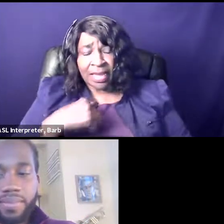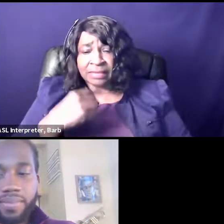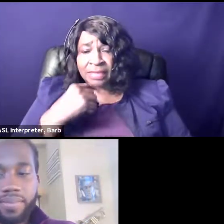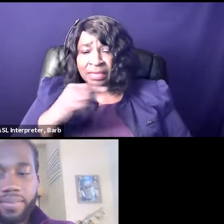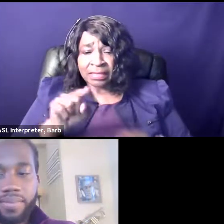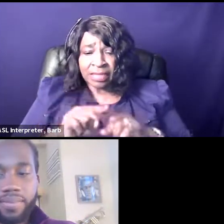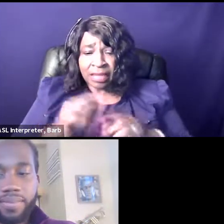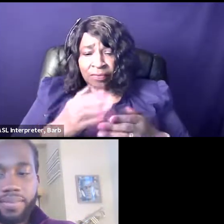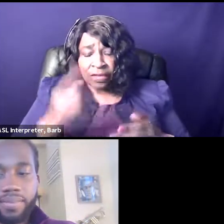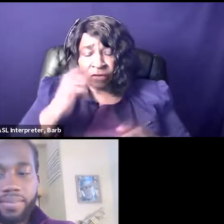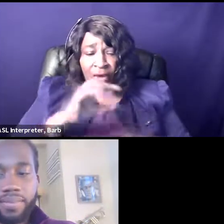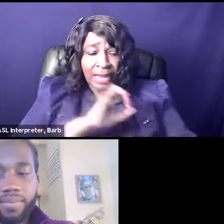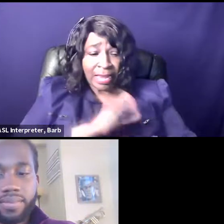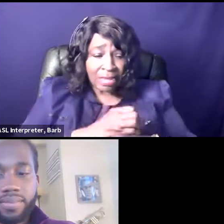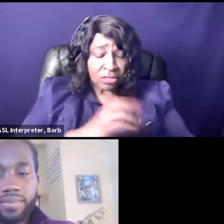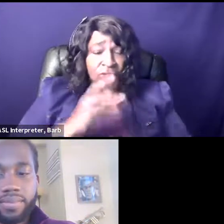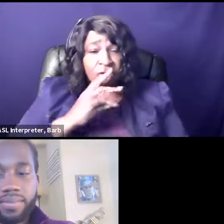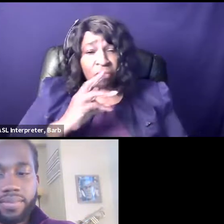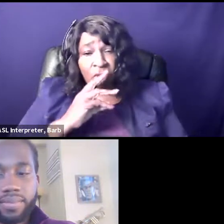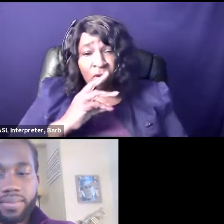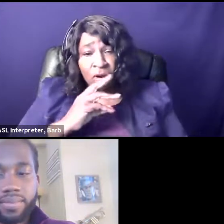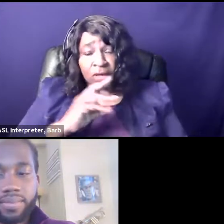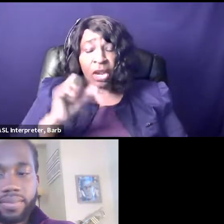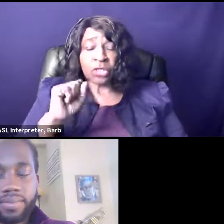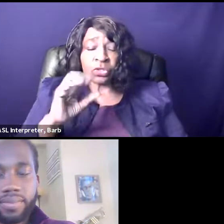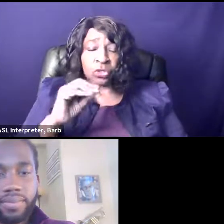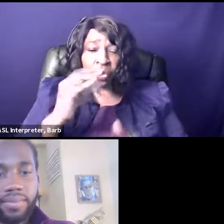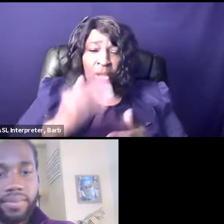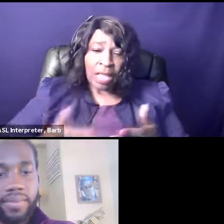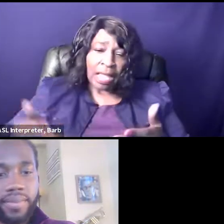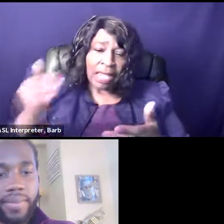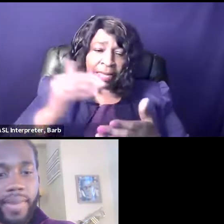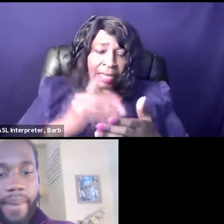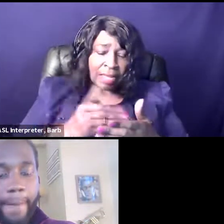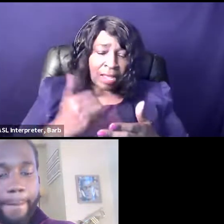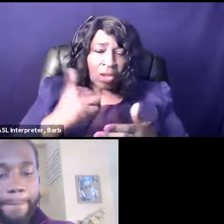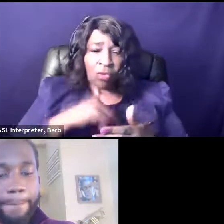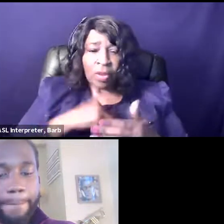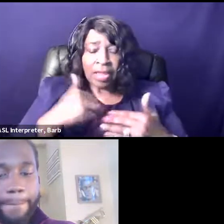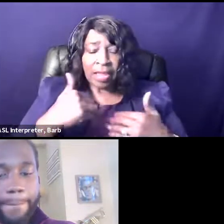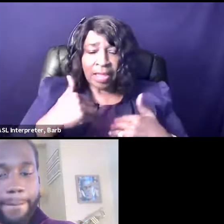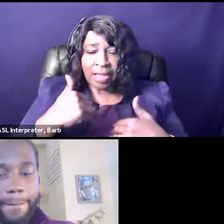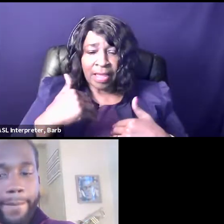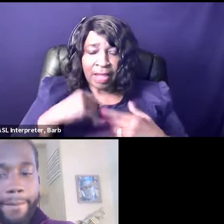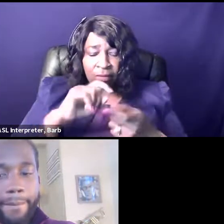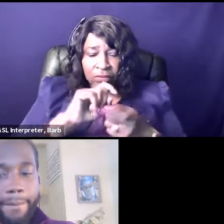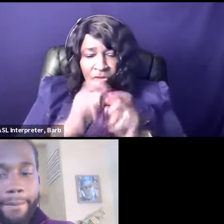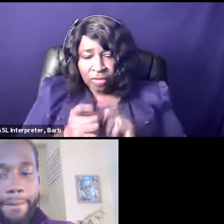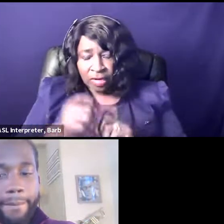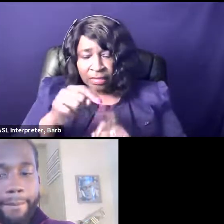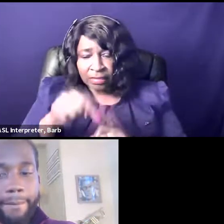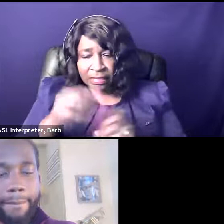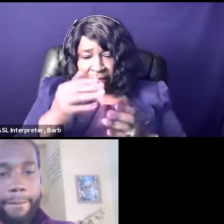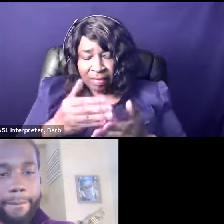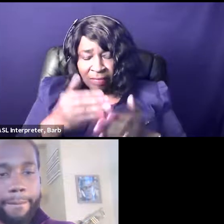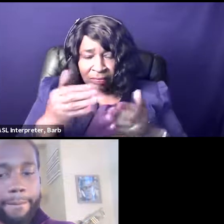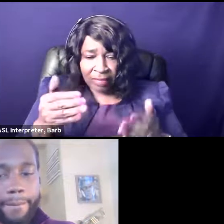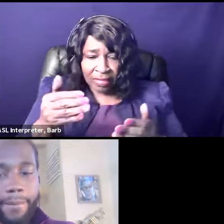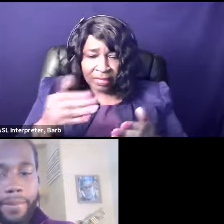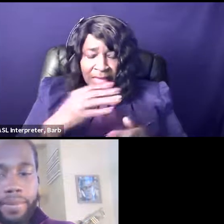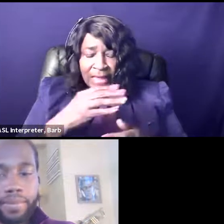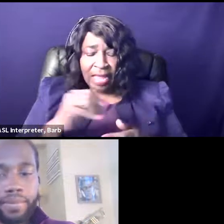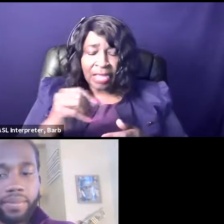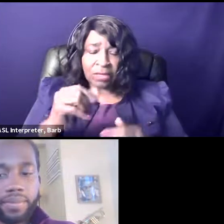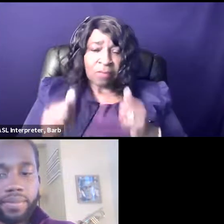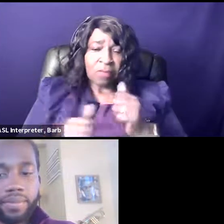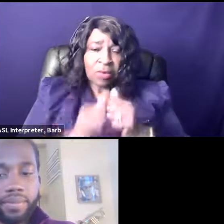water, right? And so again, we have commoditized these things, and it's primarily